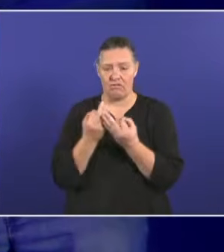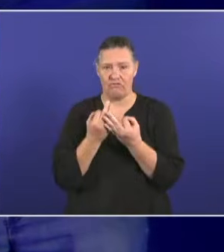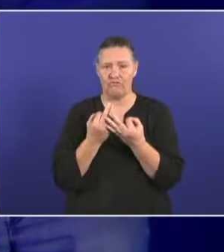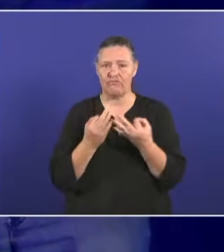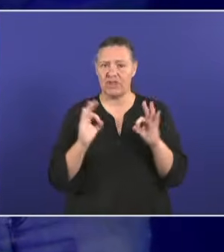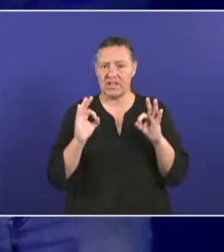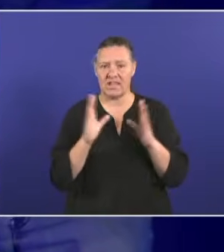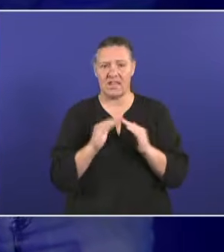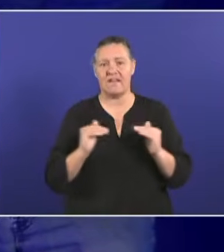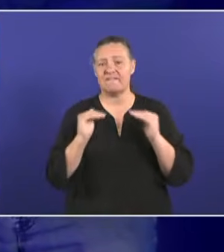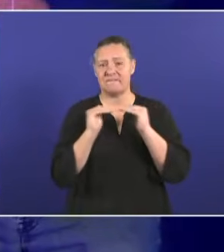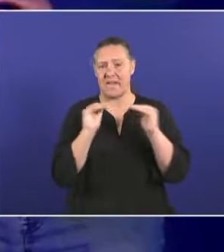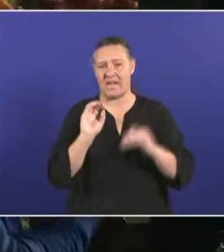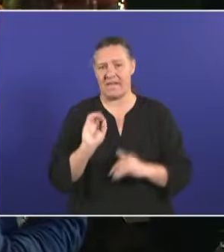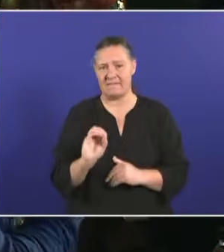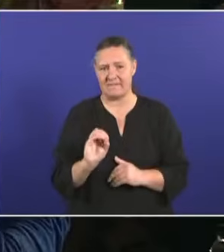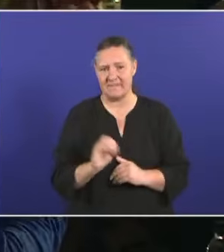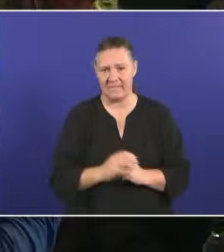fair.